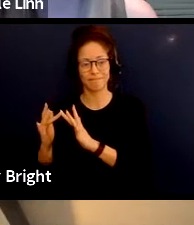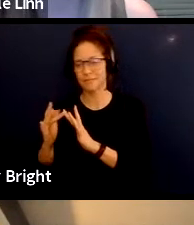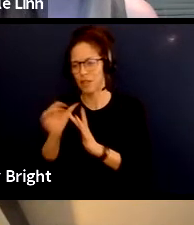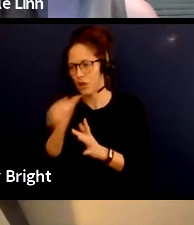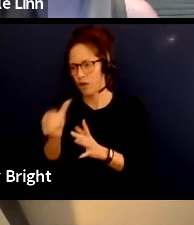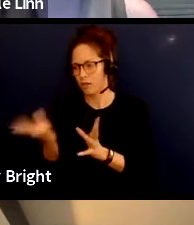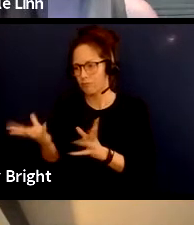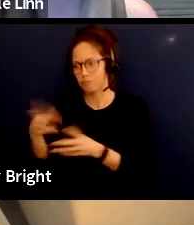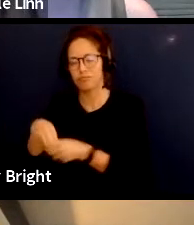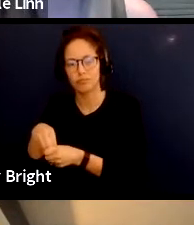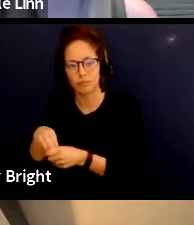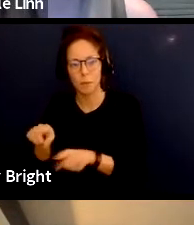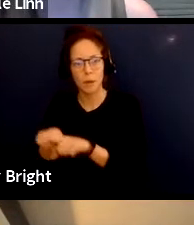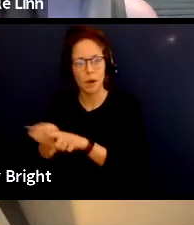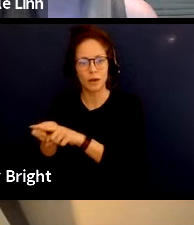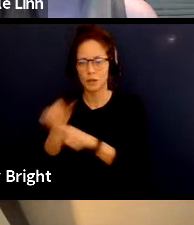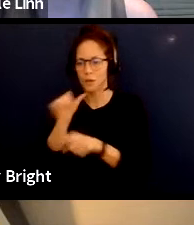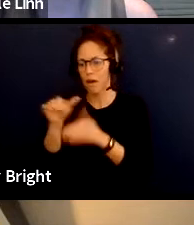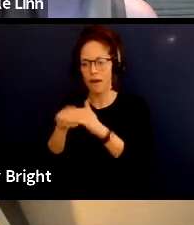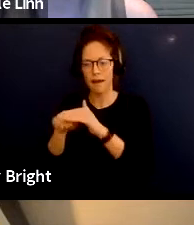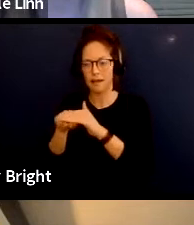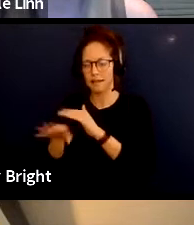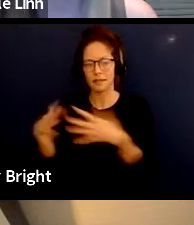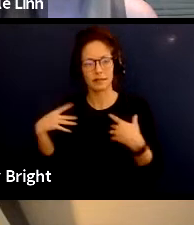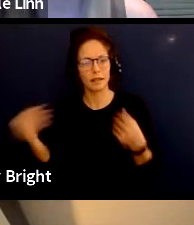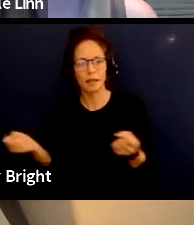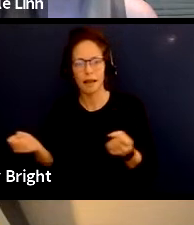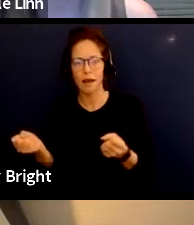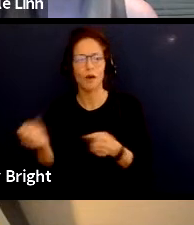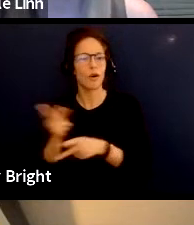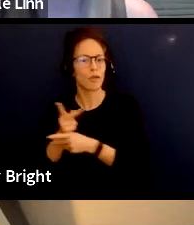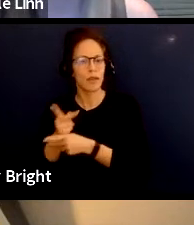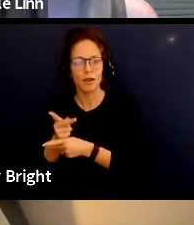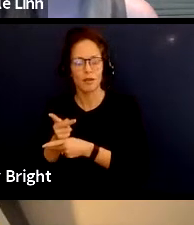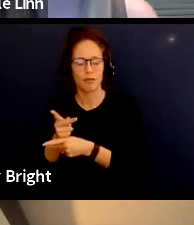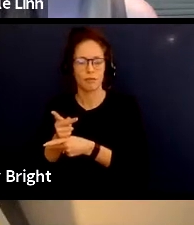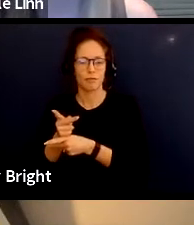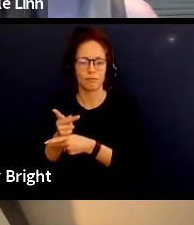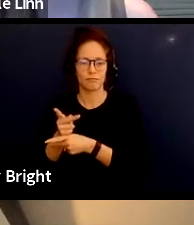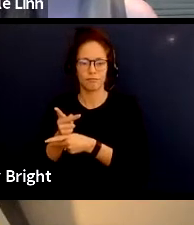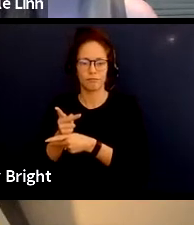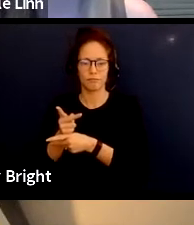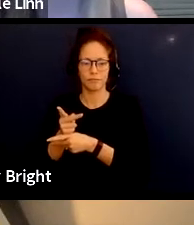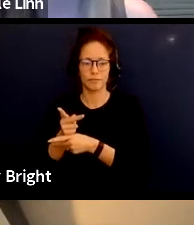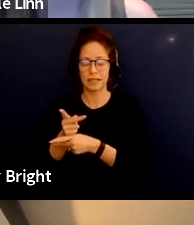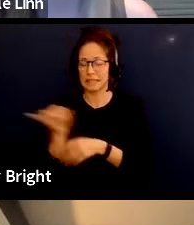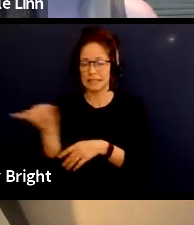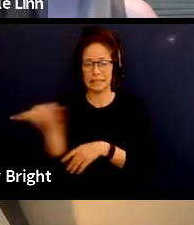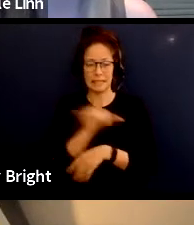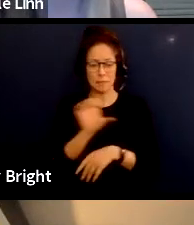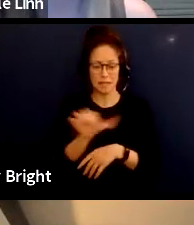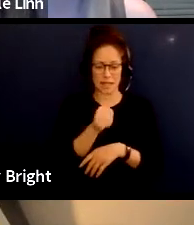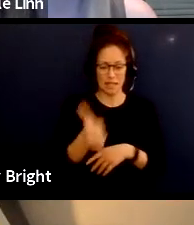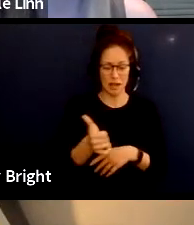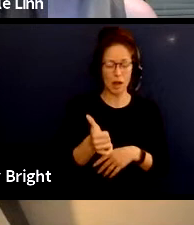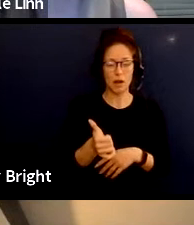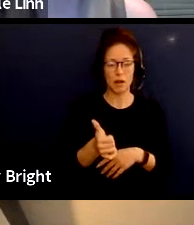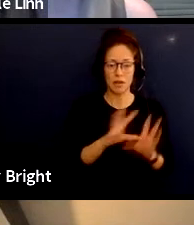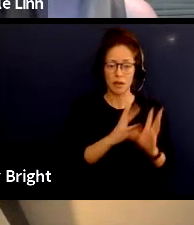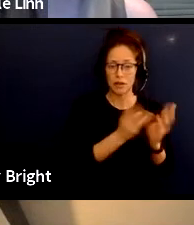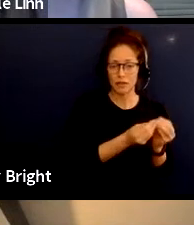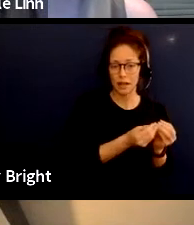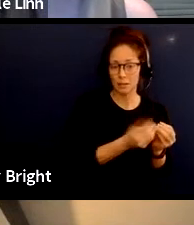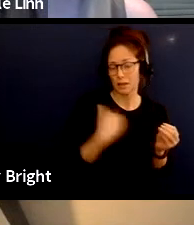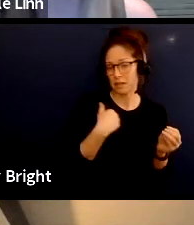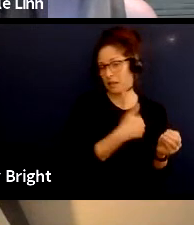affluent. They also don't have the same access to healthcare that some of the other families